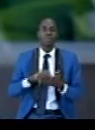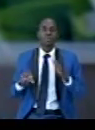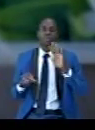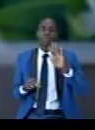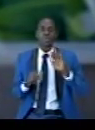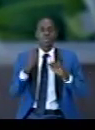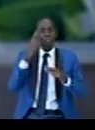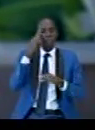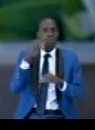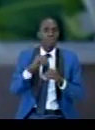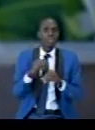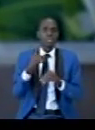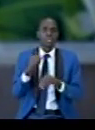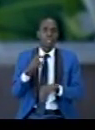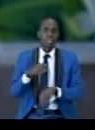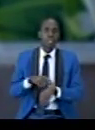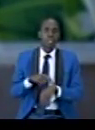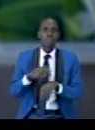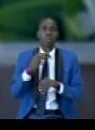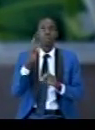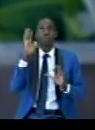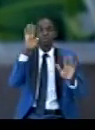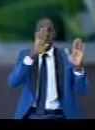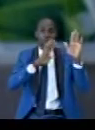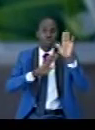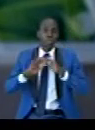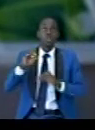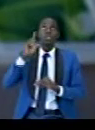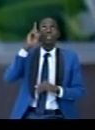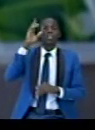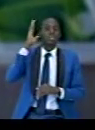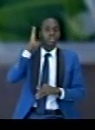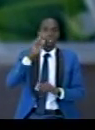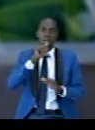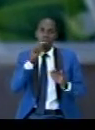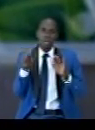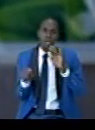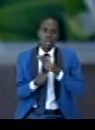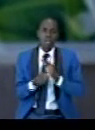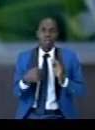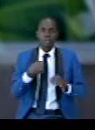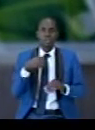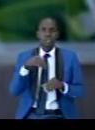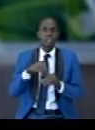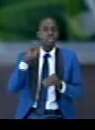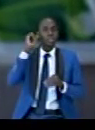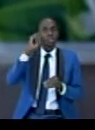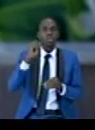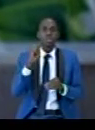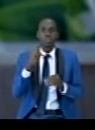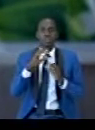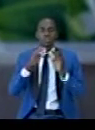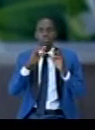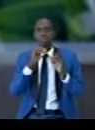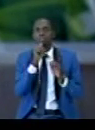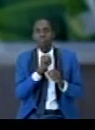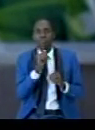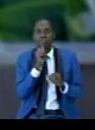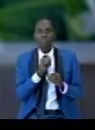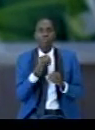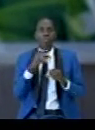the time of trouble he shall hide me in his pavilion, in the secret of